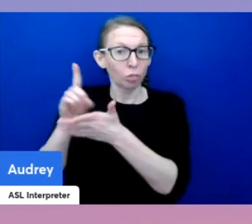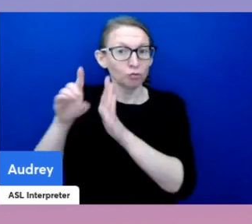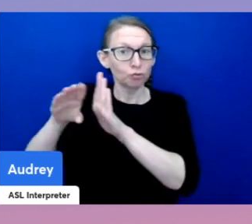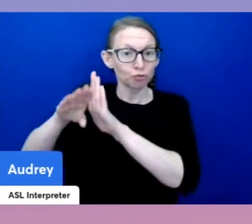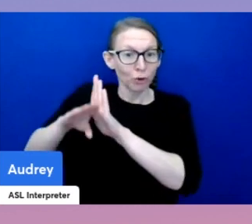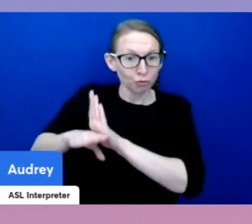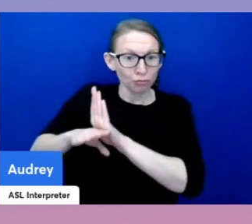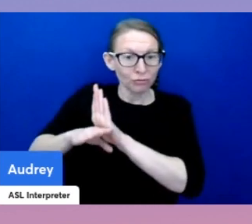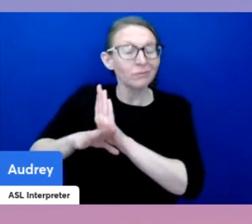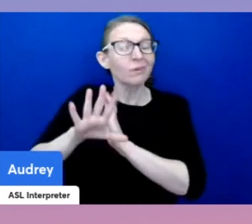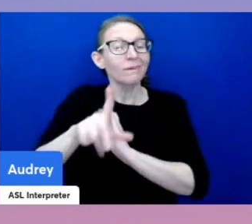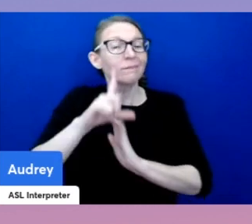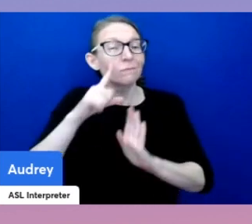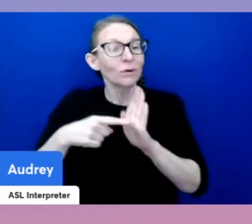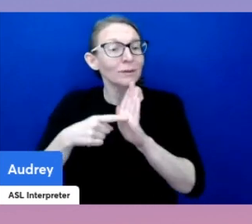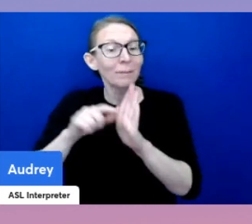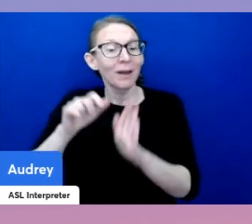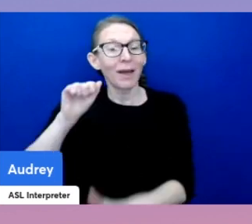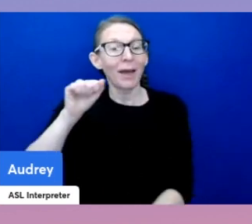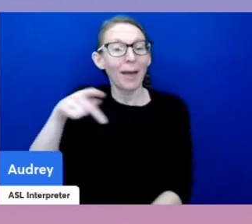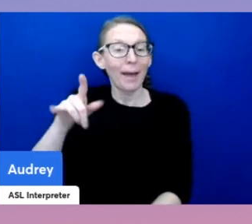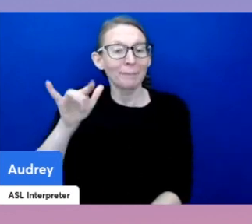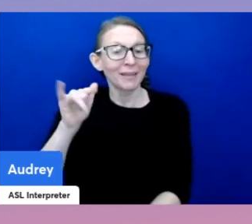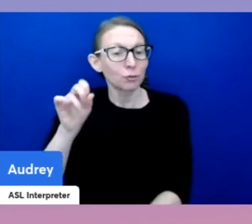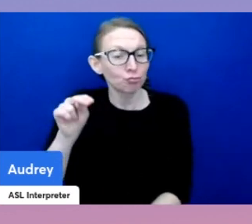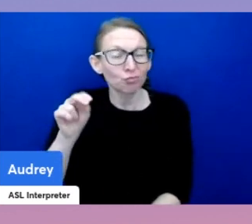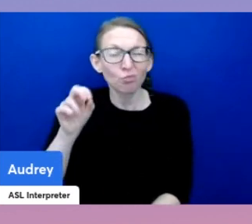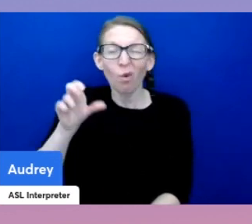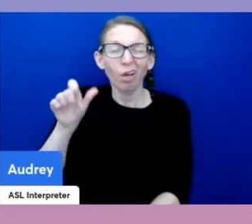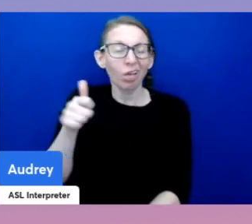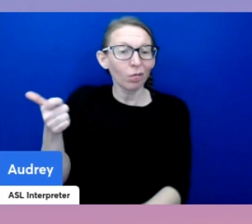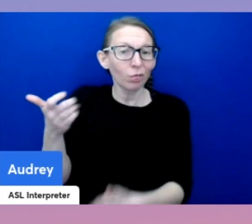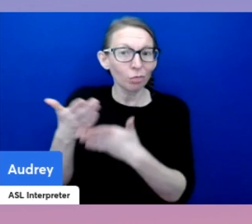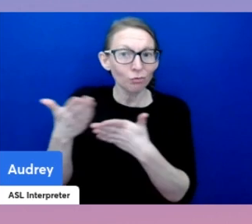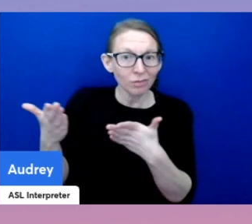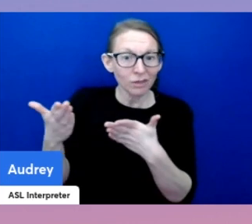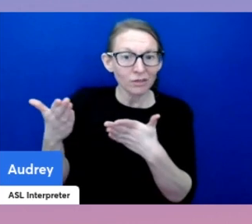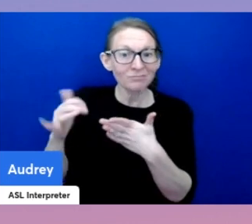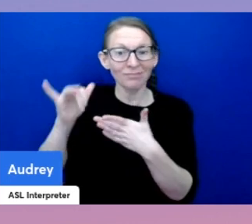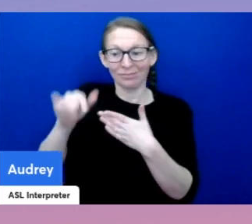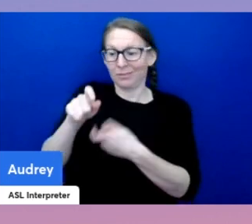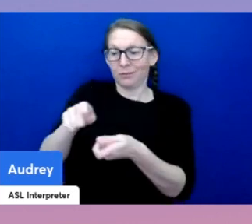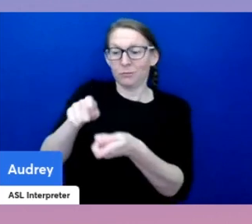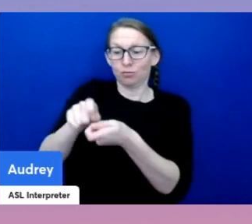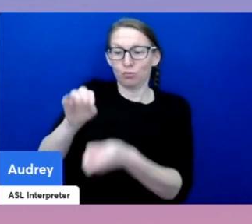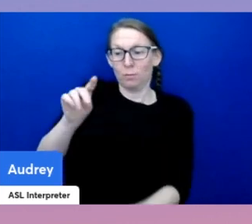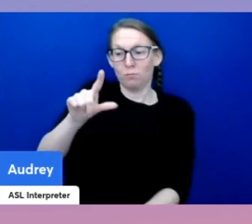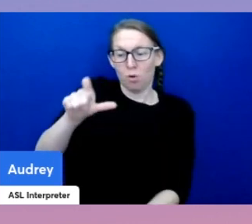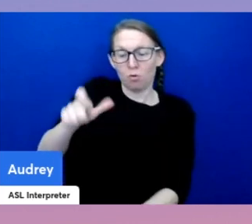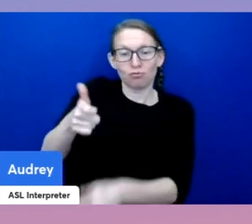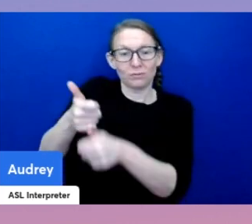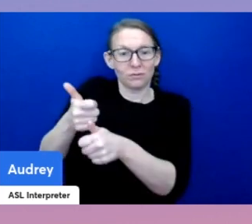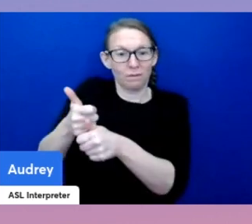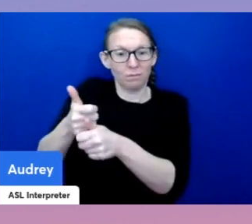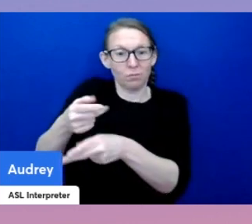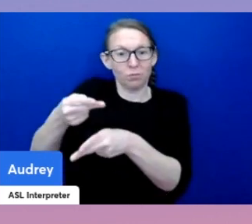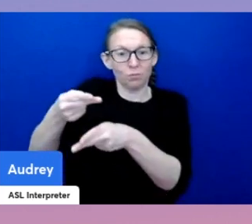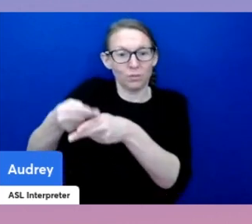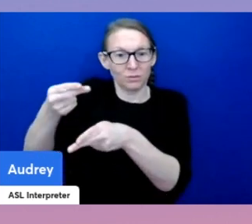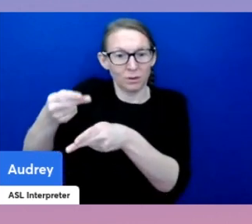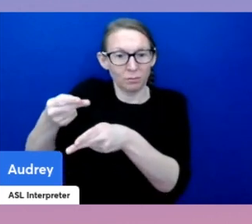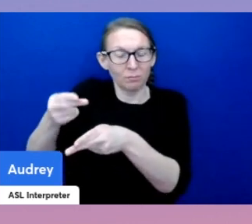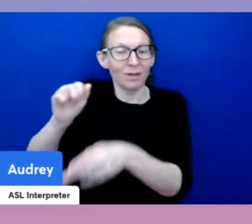example, application or another things. So the module itself with name